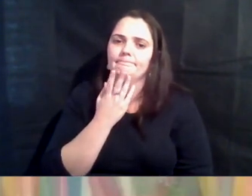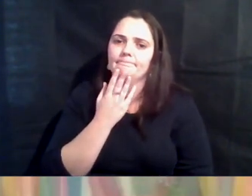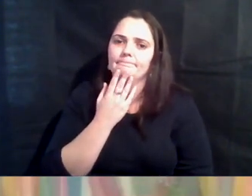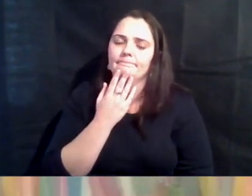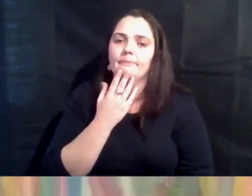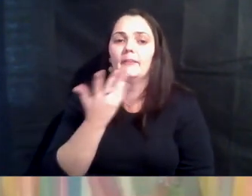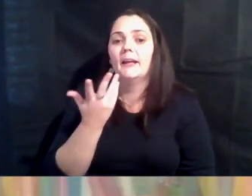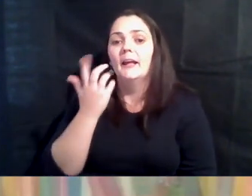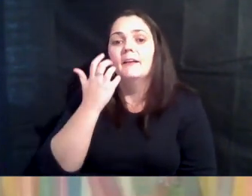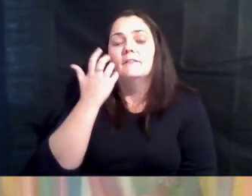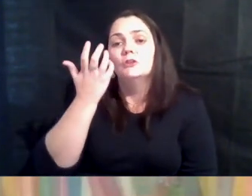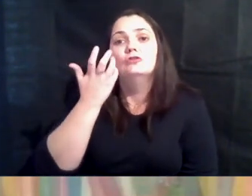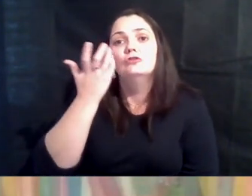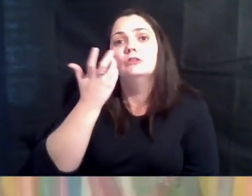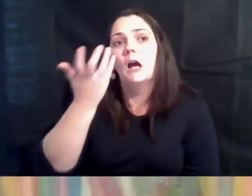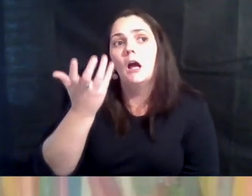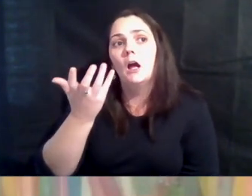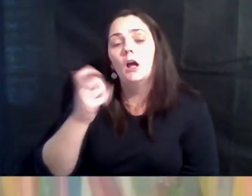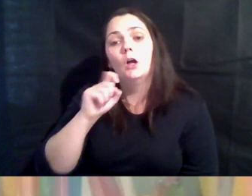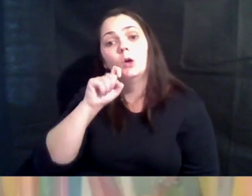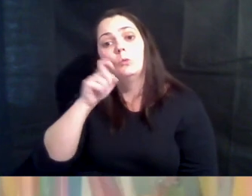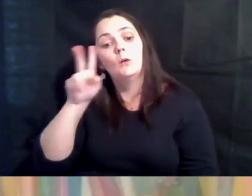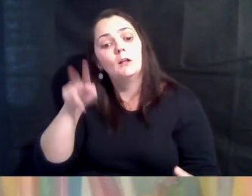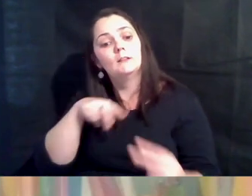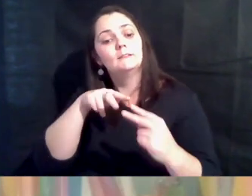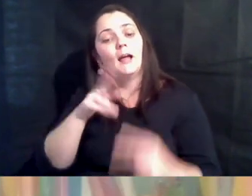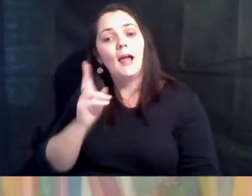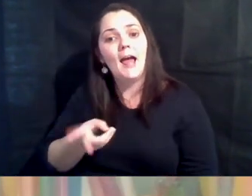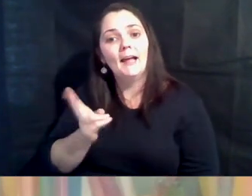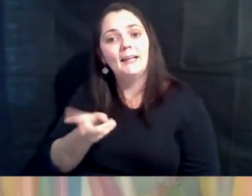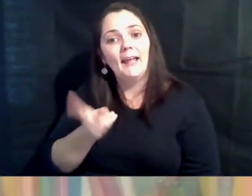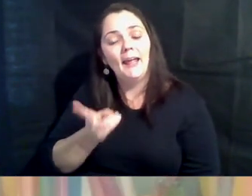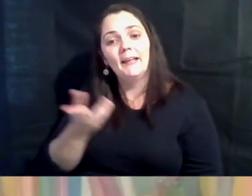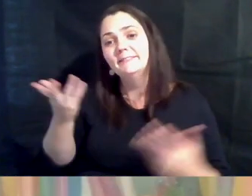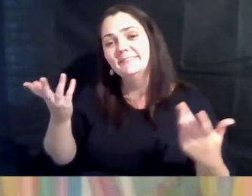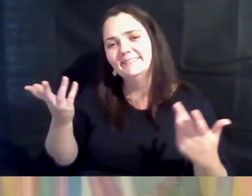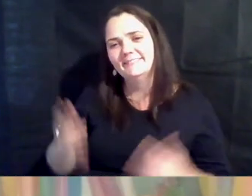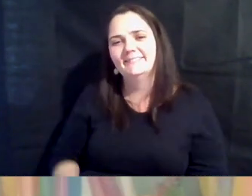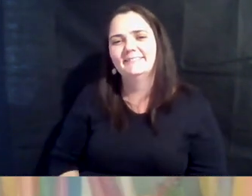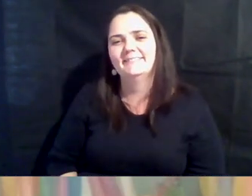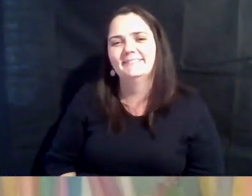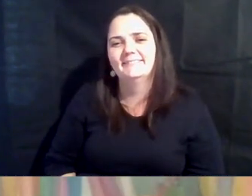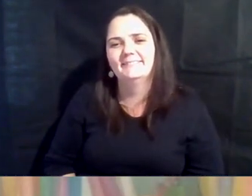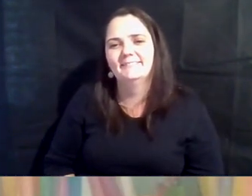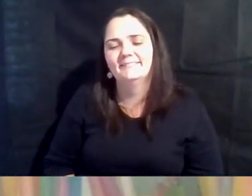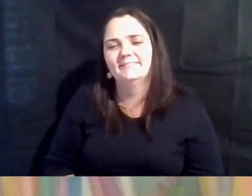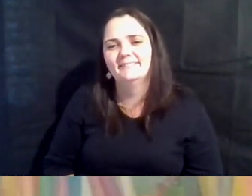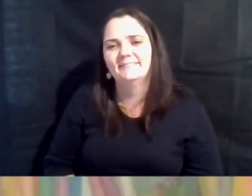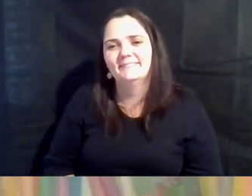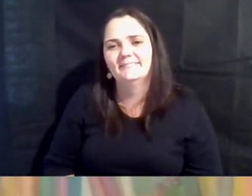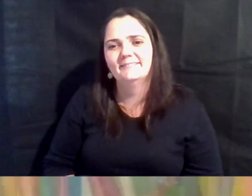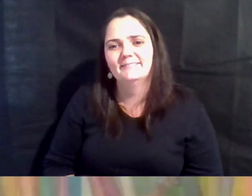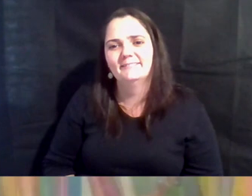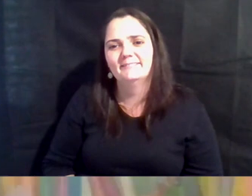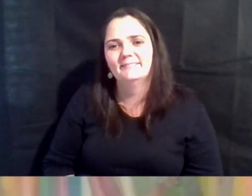I'm going to be future. Will I ever see you again? Will I ever own a fiddle leaf fig that thrives? These are my